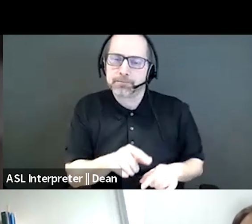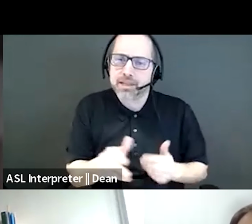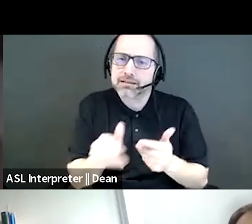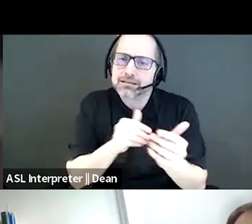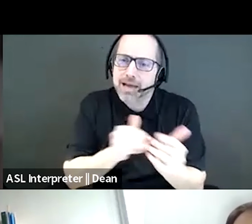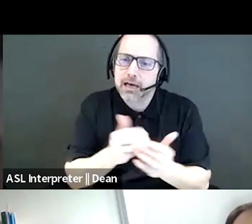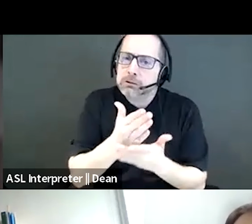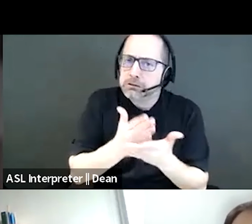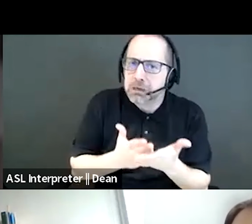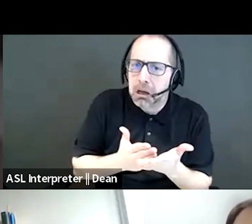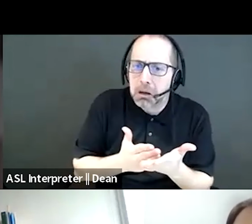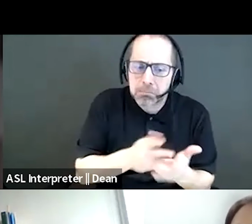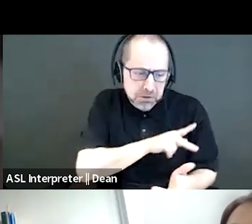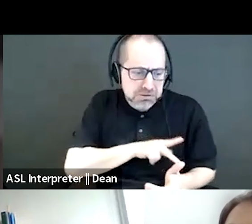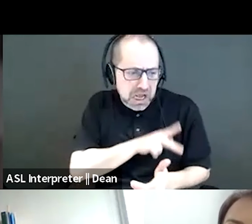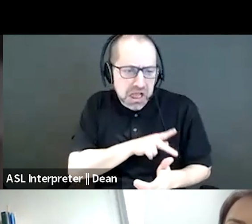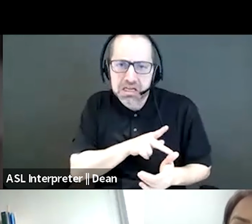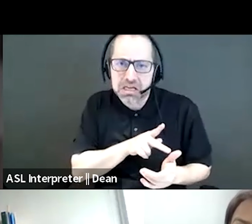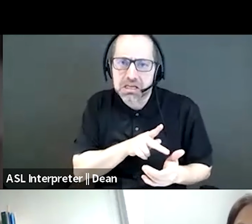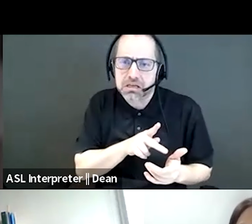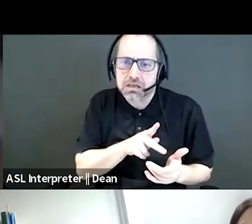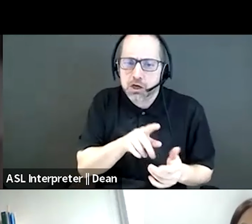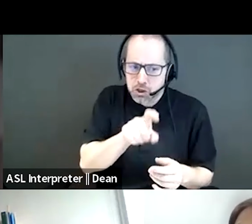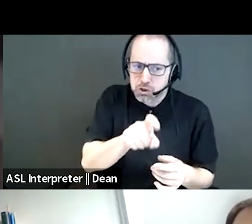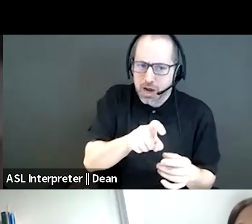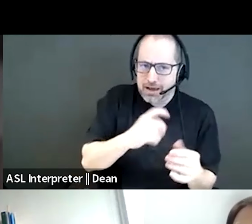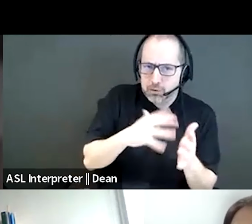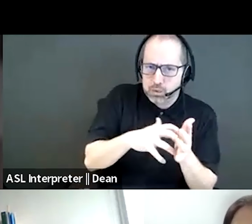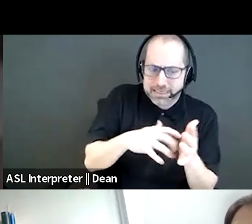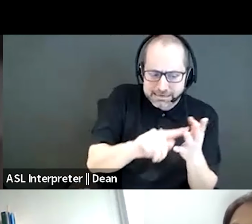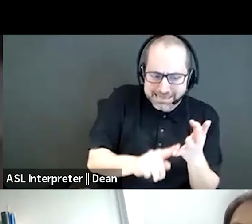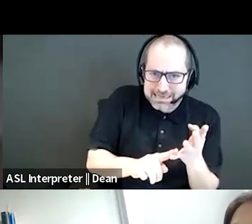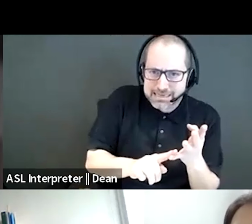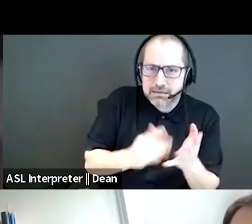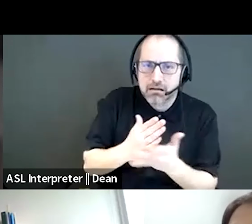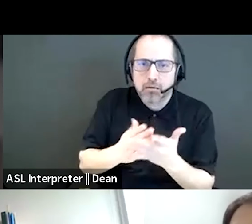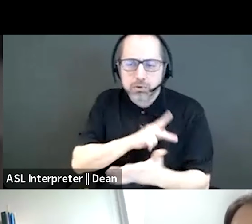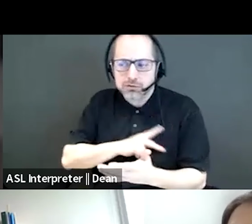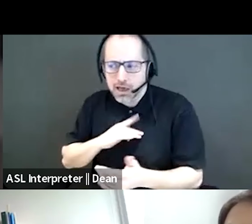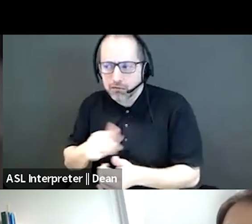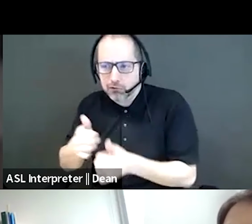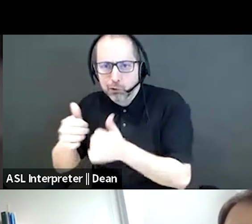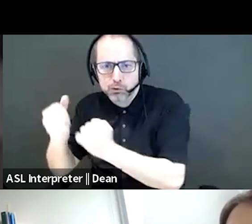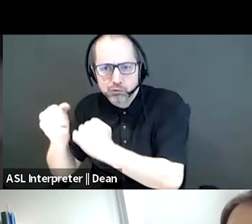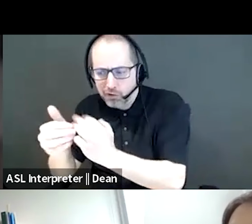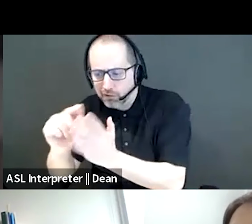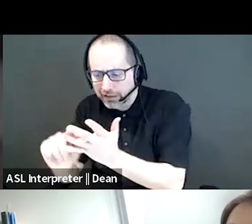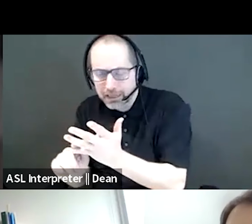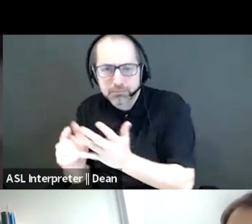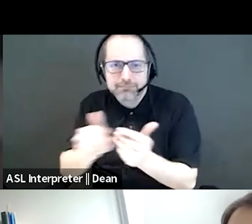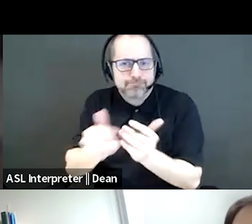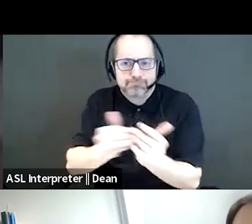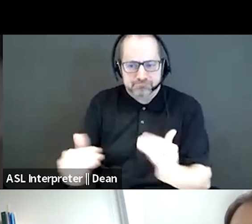with more connection and pleasure, but also you can develop yourself and achieve that goal, developing your skills, not